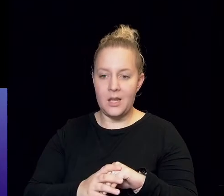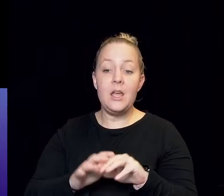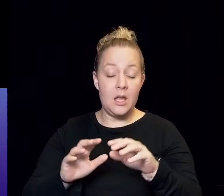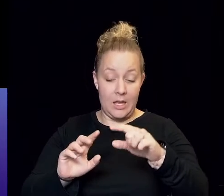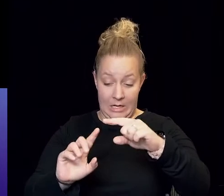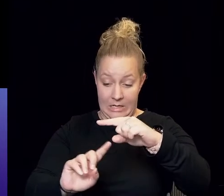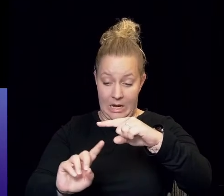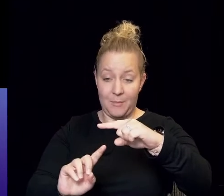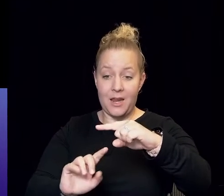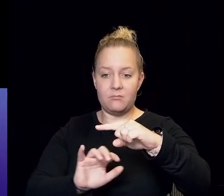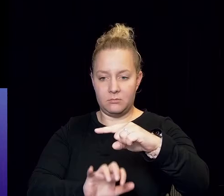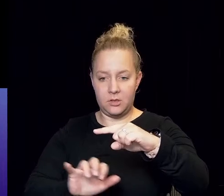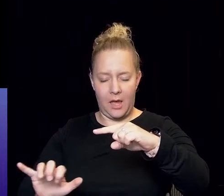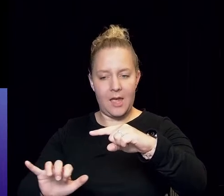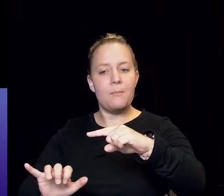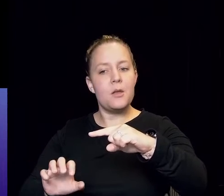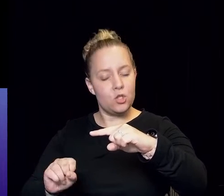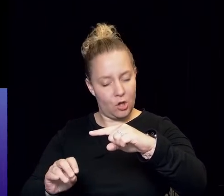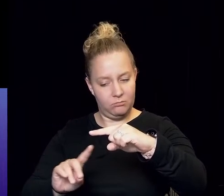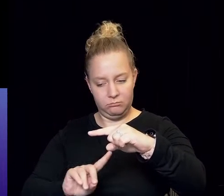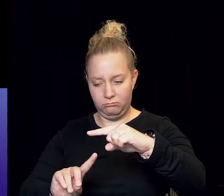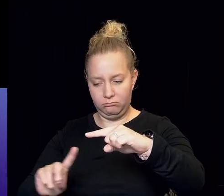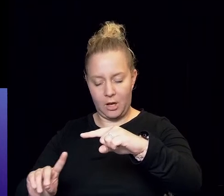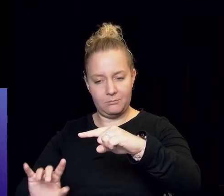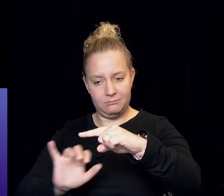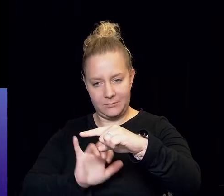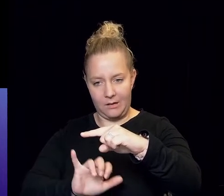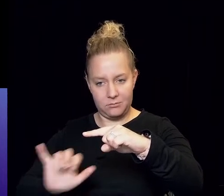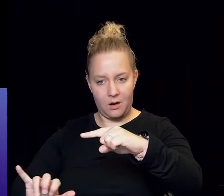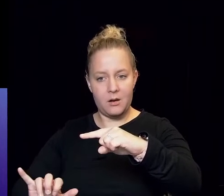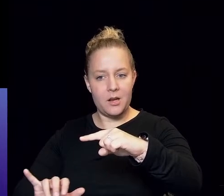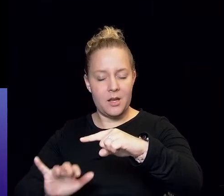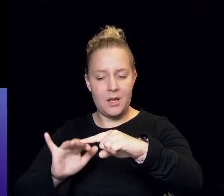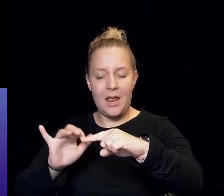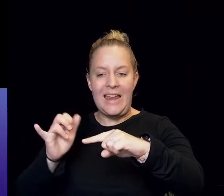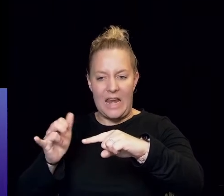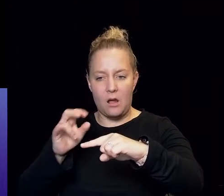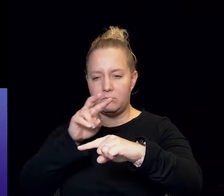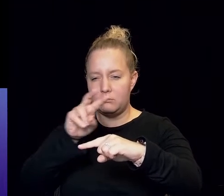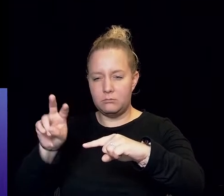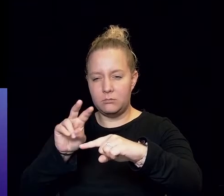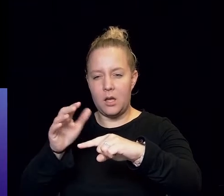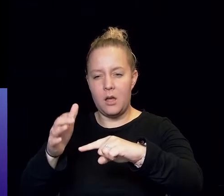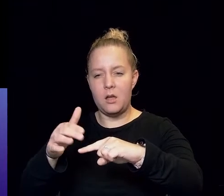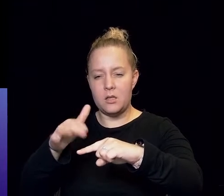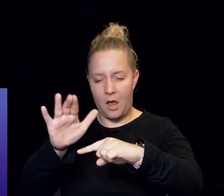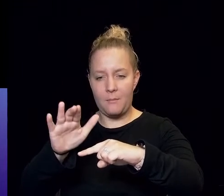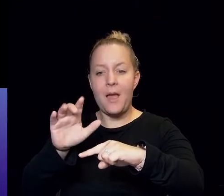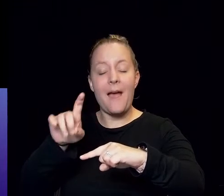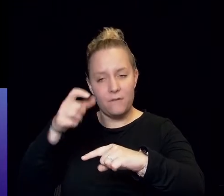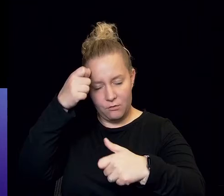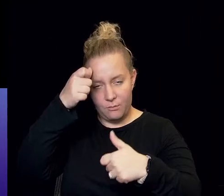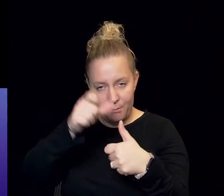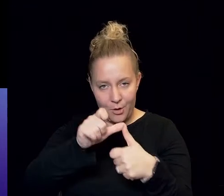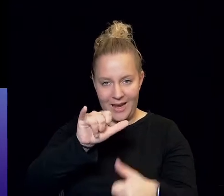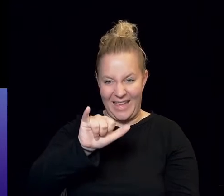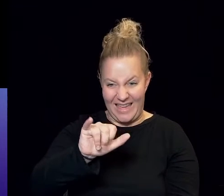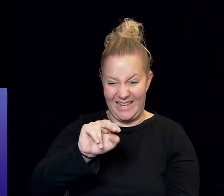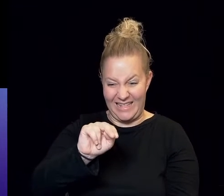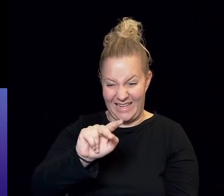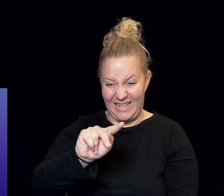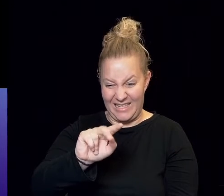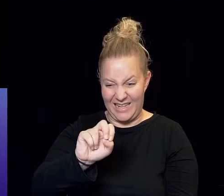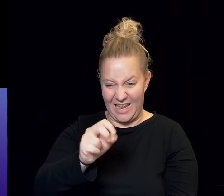same, so my answer will have the same denominator. And now as I'm looking at this, you are going to have to remember your integer rules. So